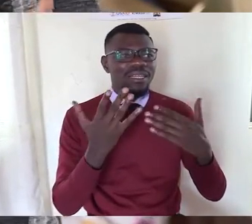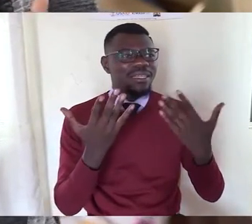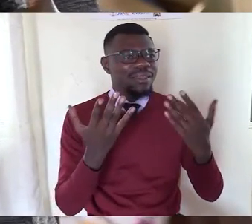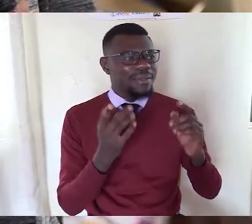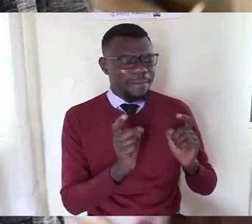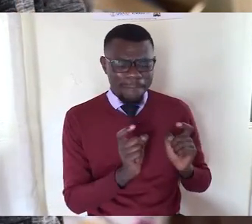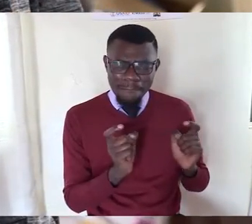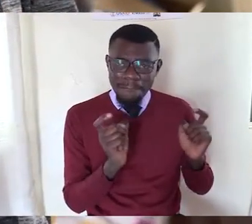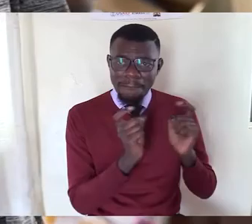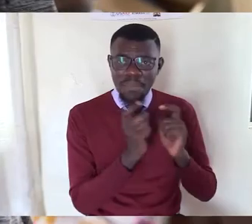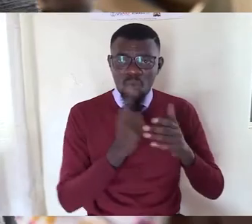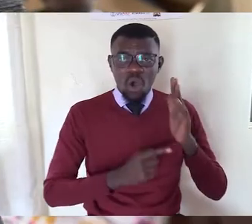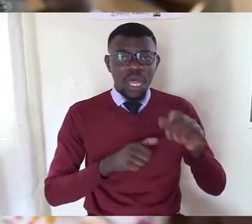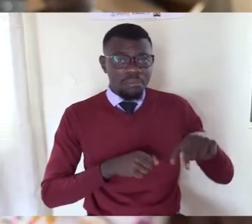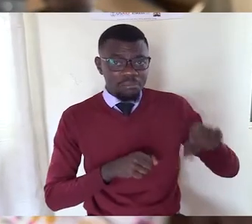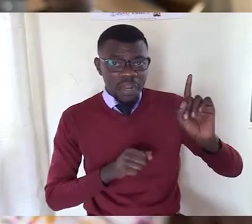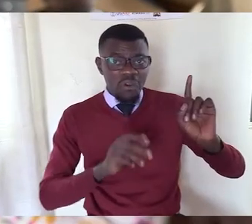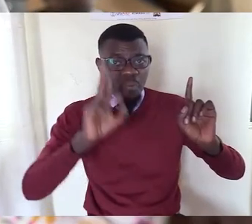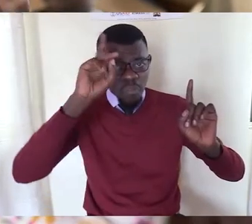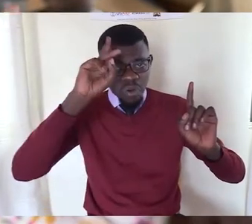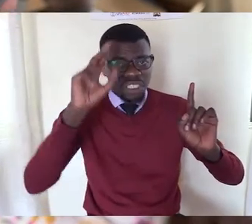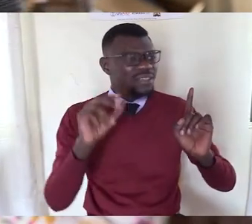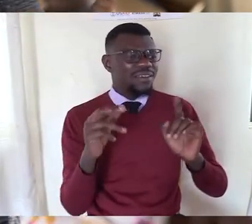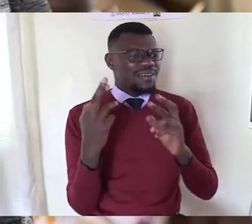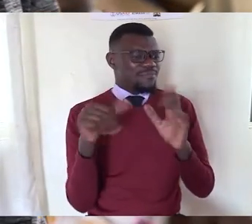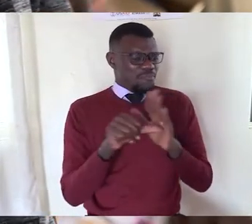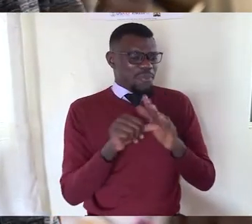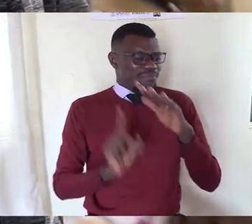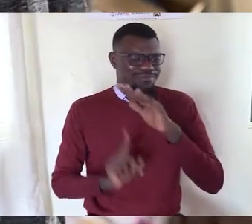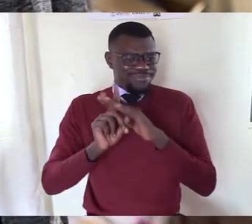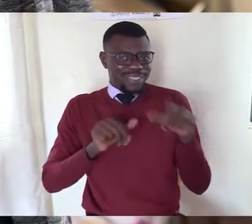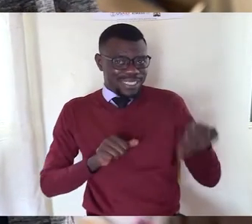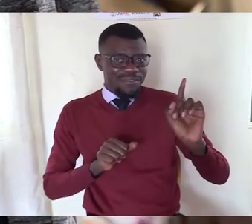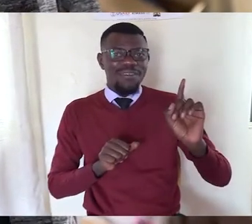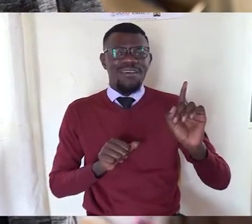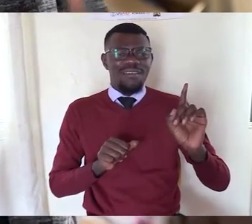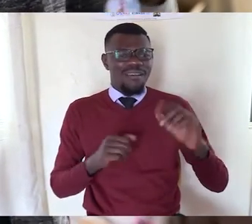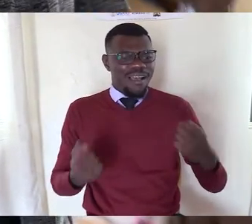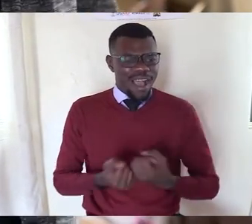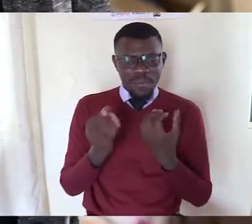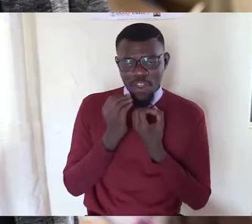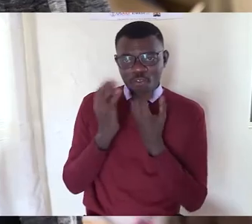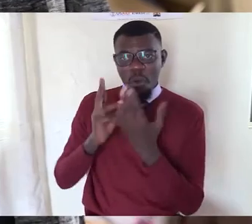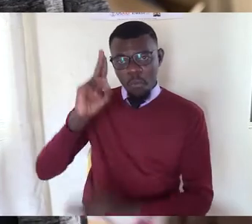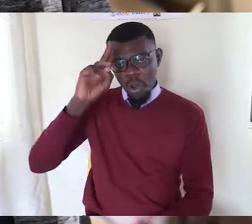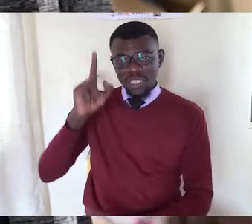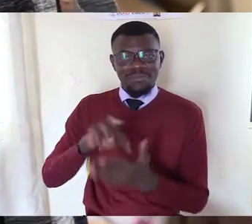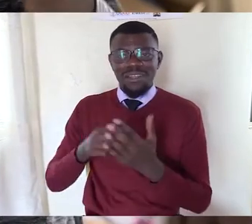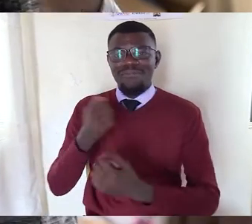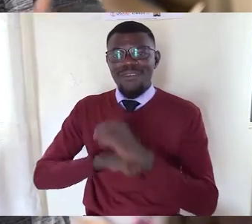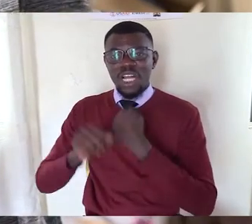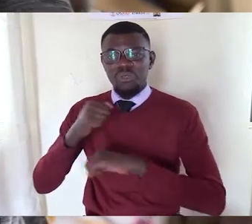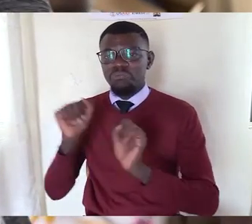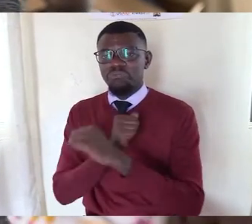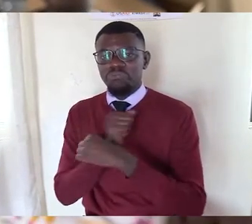the police officers were the perpetrators. So if you go file a complaint to a police officer, then it means there will be no action, because